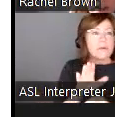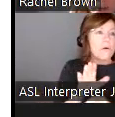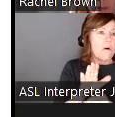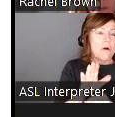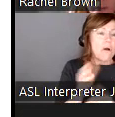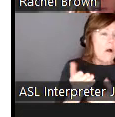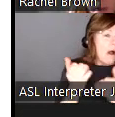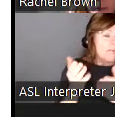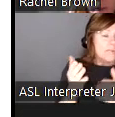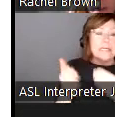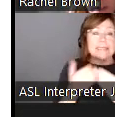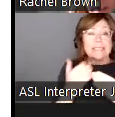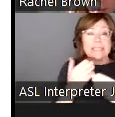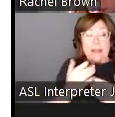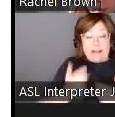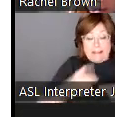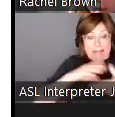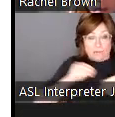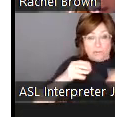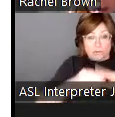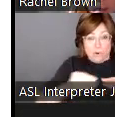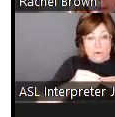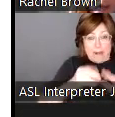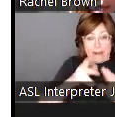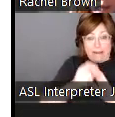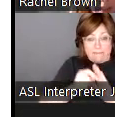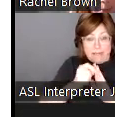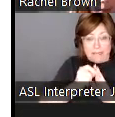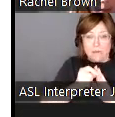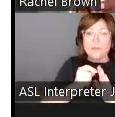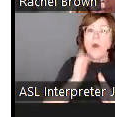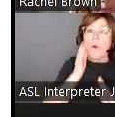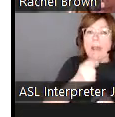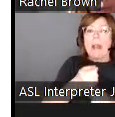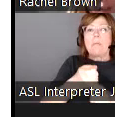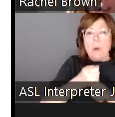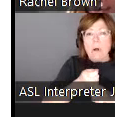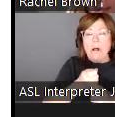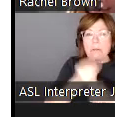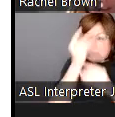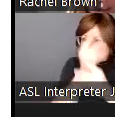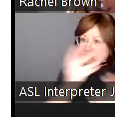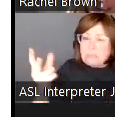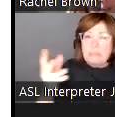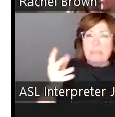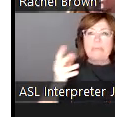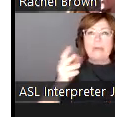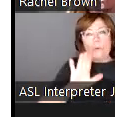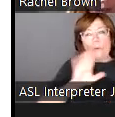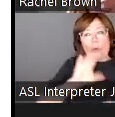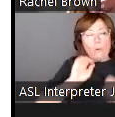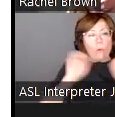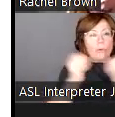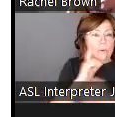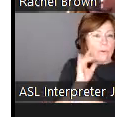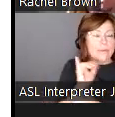that testimonials are a great way to tell people about what others think about you. Another thing that's really common